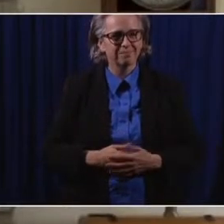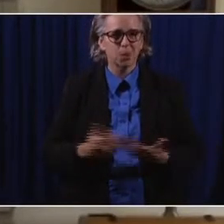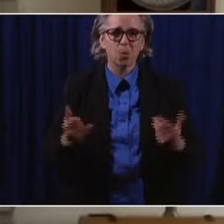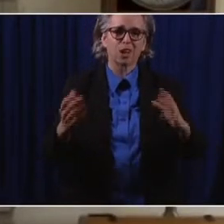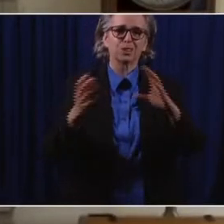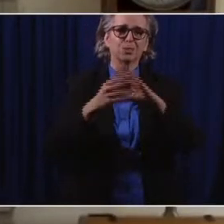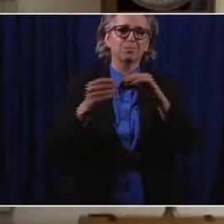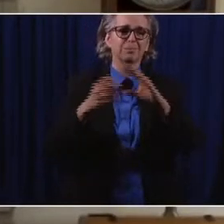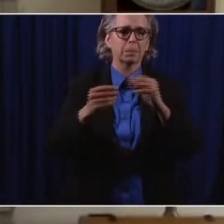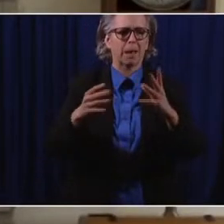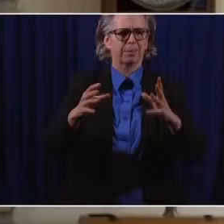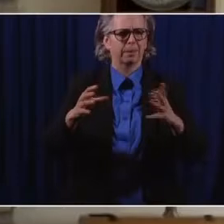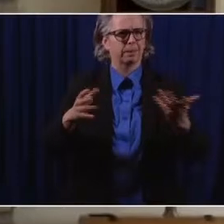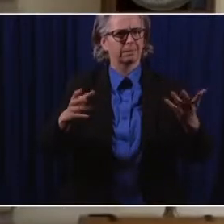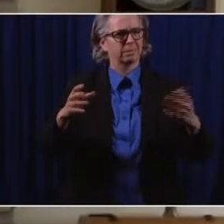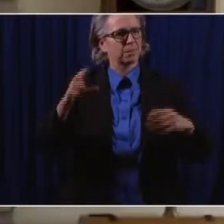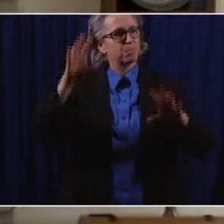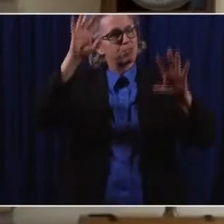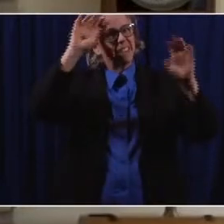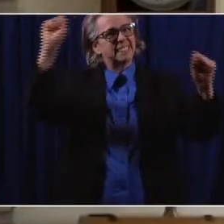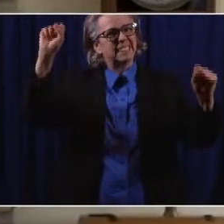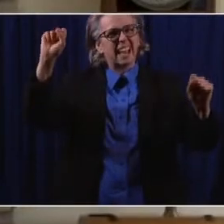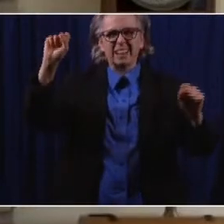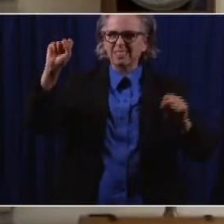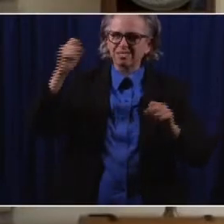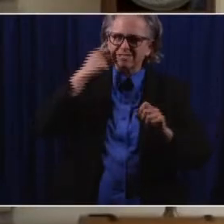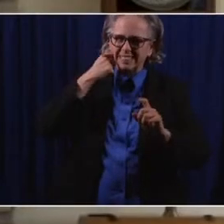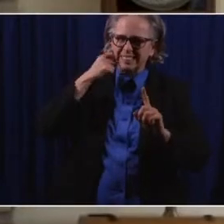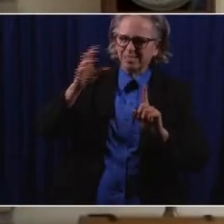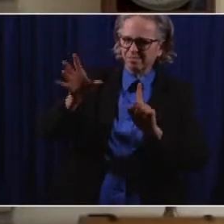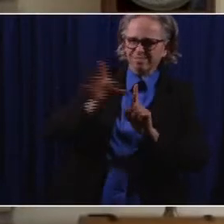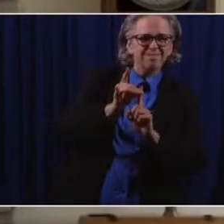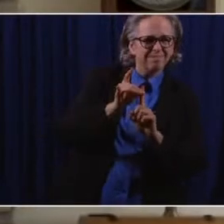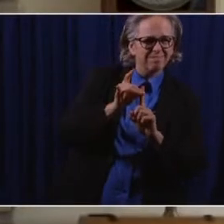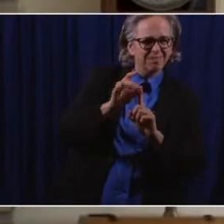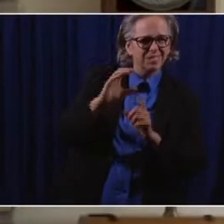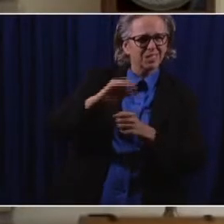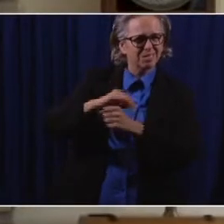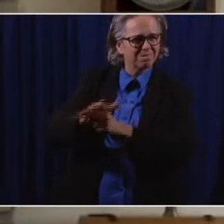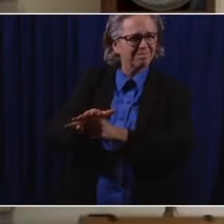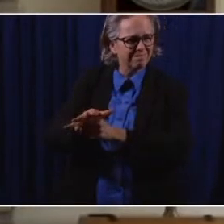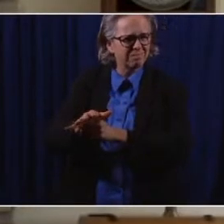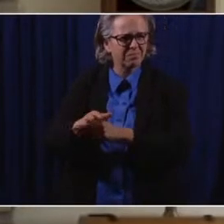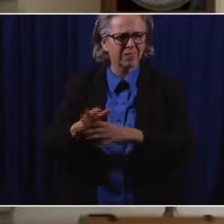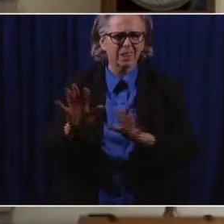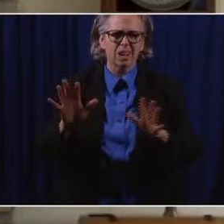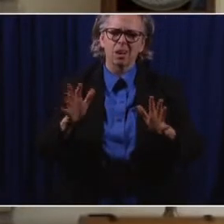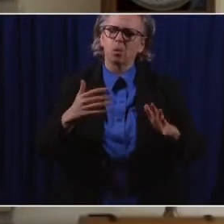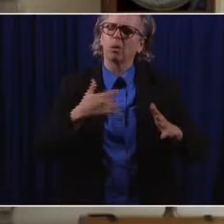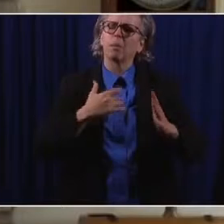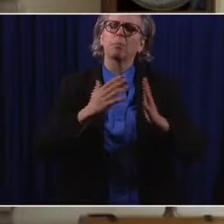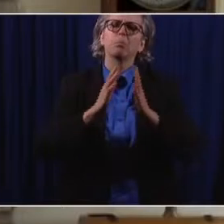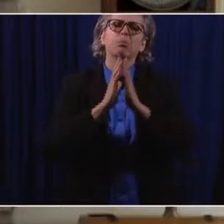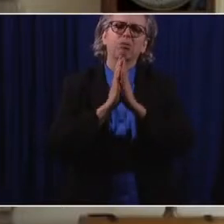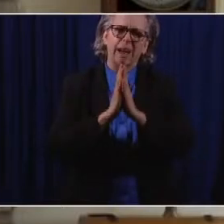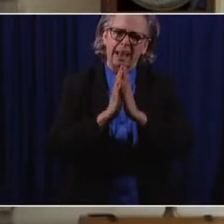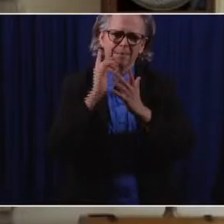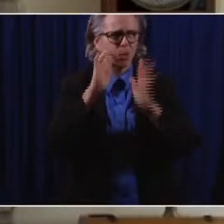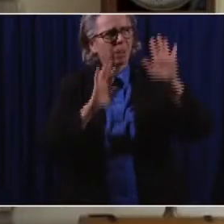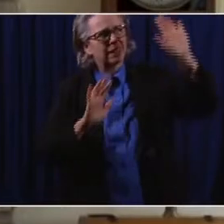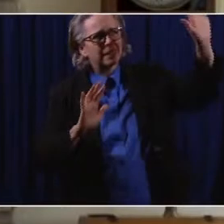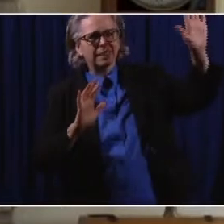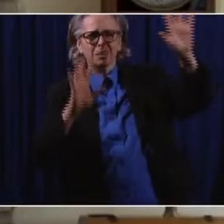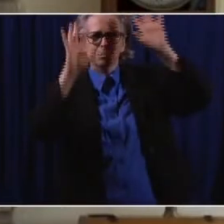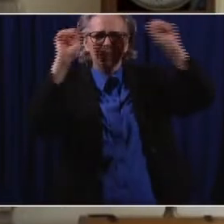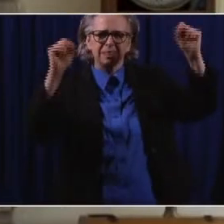diagnosis with COVID. First, we continue to pray for his recovery of the First